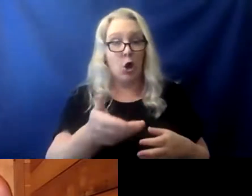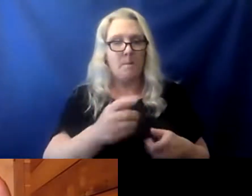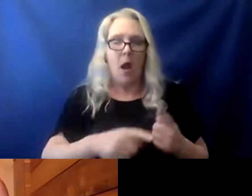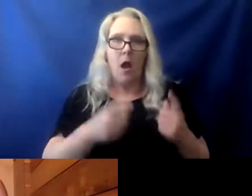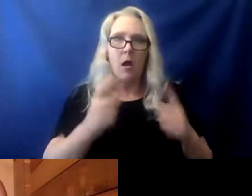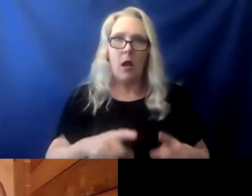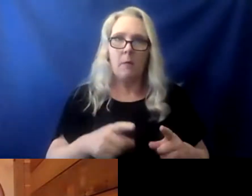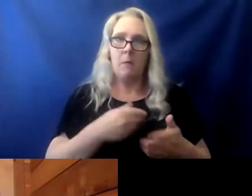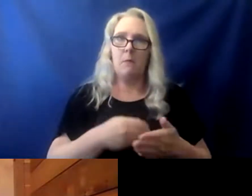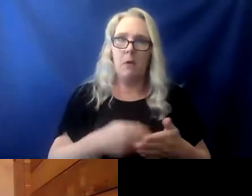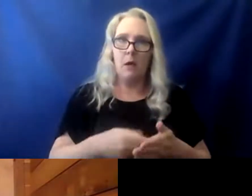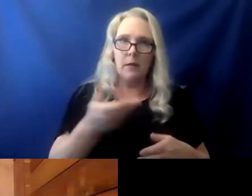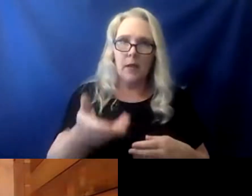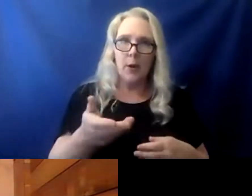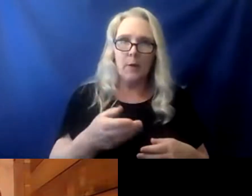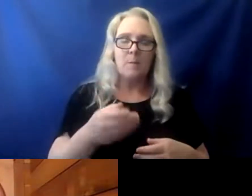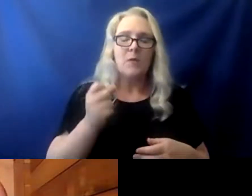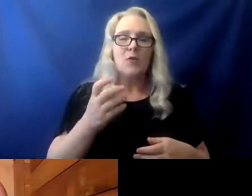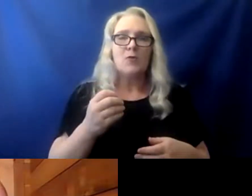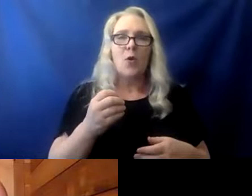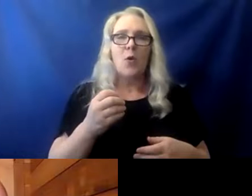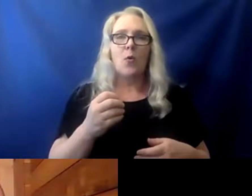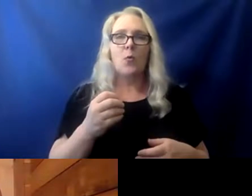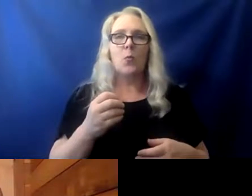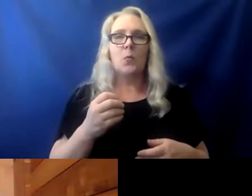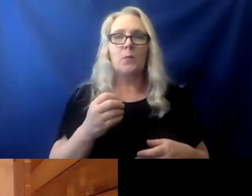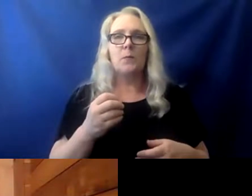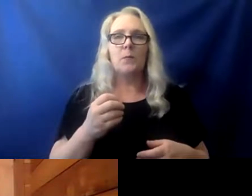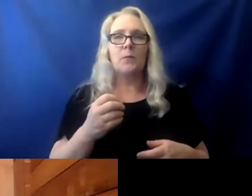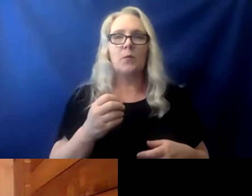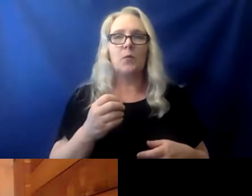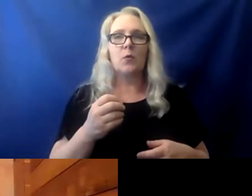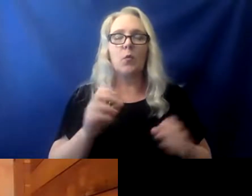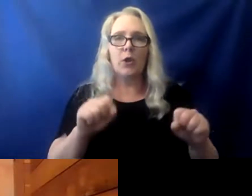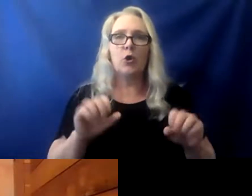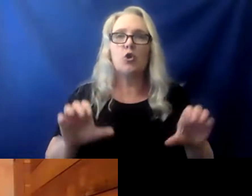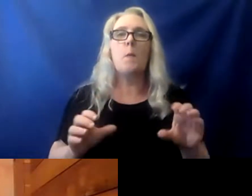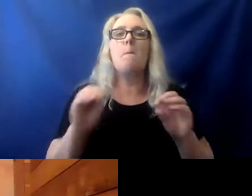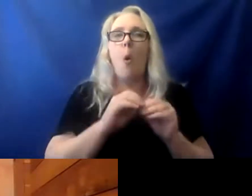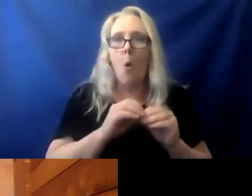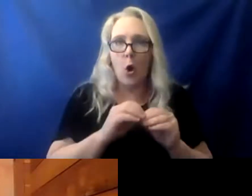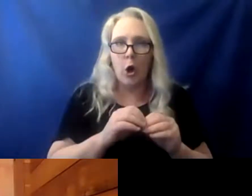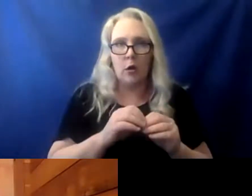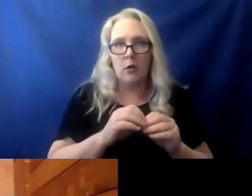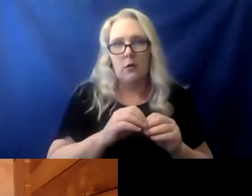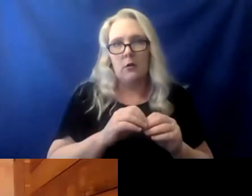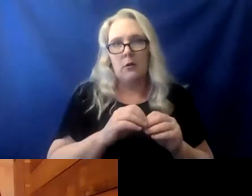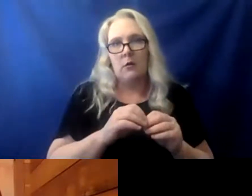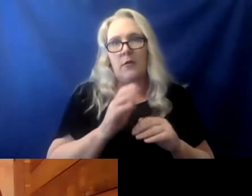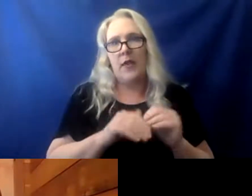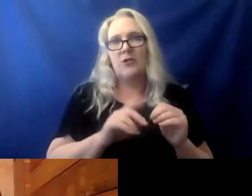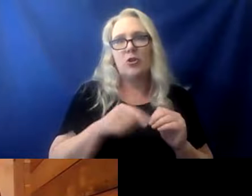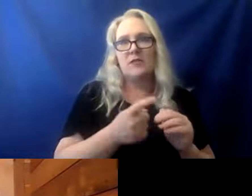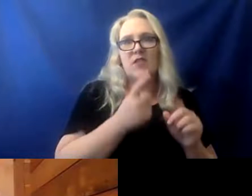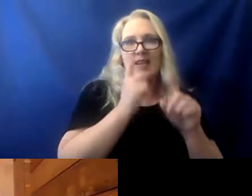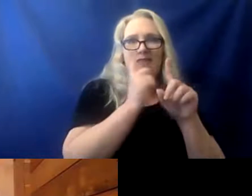to be revenue there. So in some ways we were able to go even further than I think some of the initiatives that were in the master plan with these investments